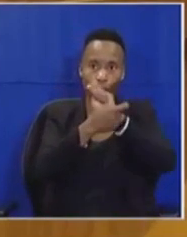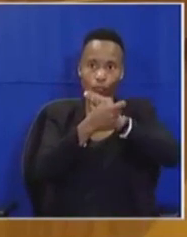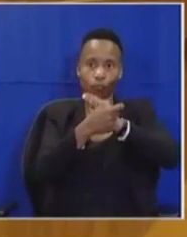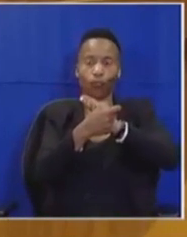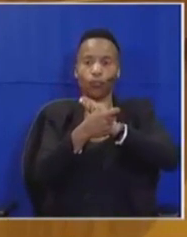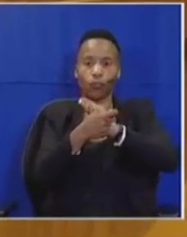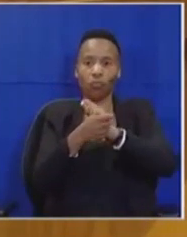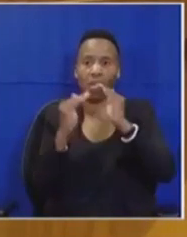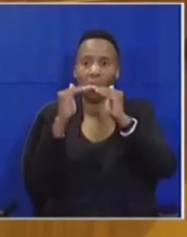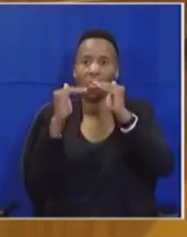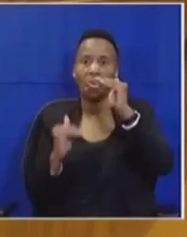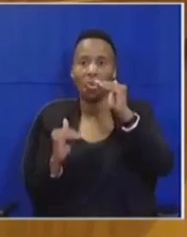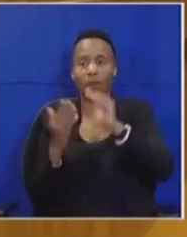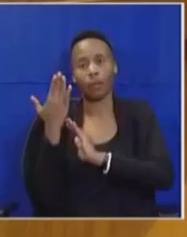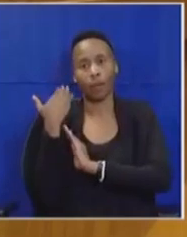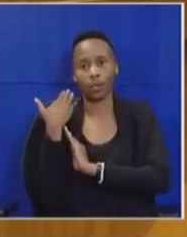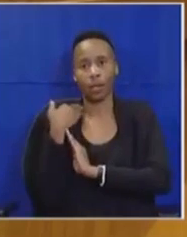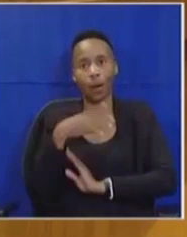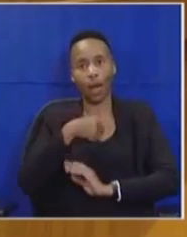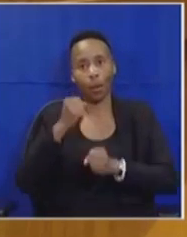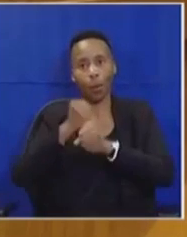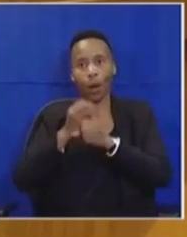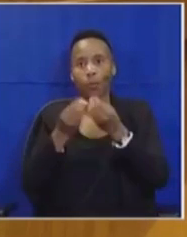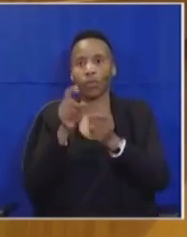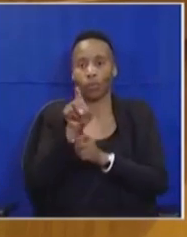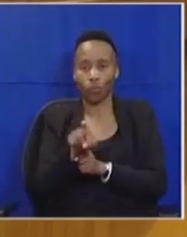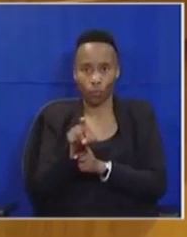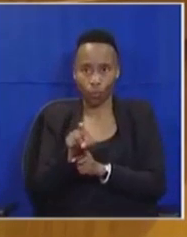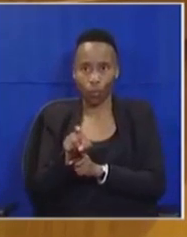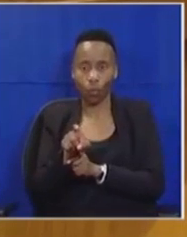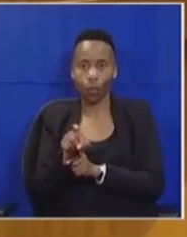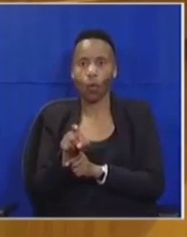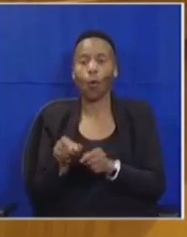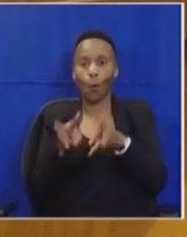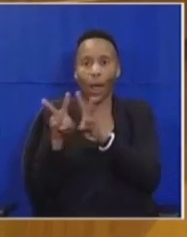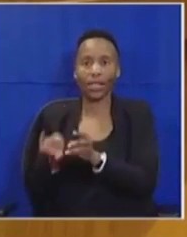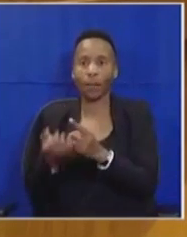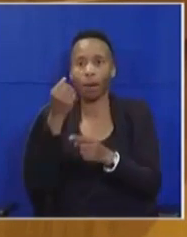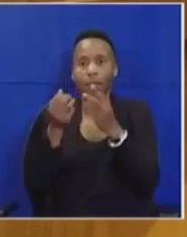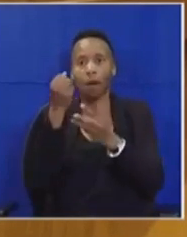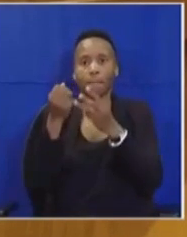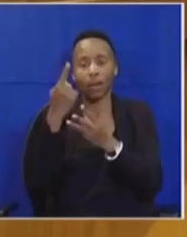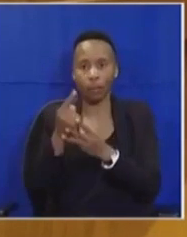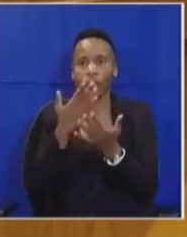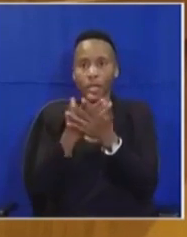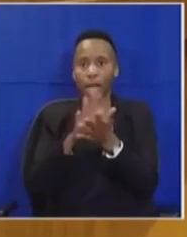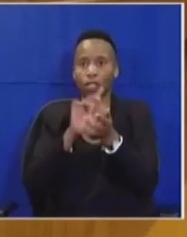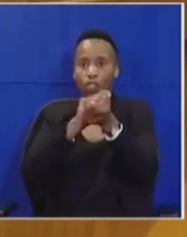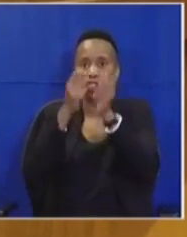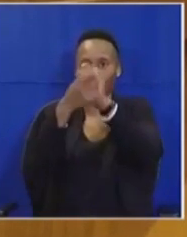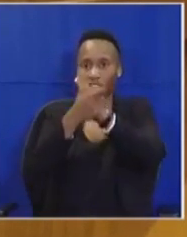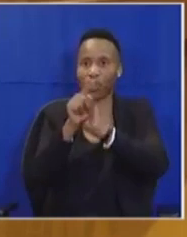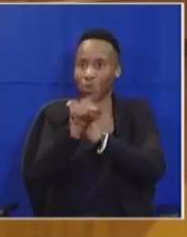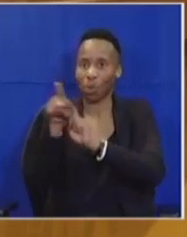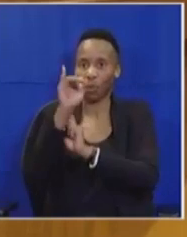We'd like to work with you to find ways in which we can correct the injustices of the past, meaning